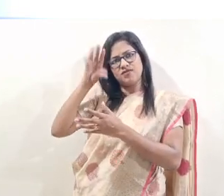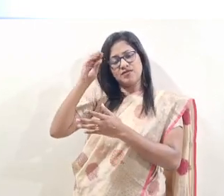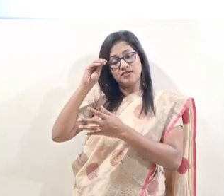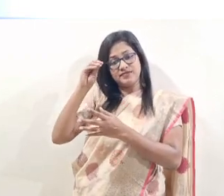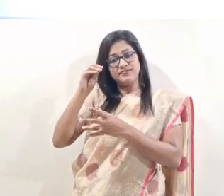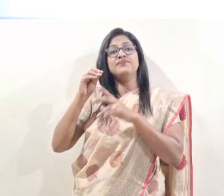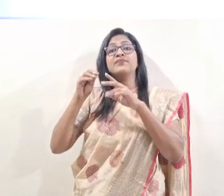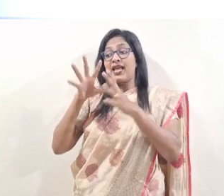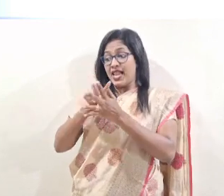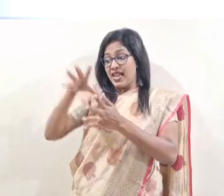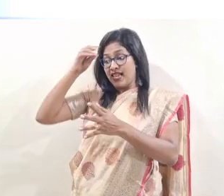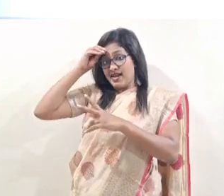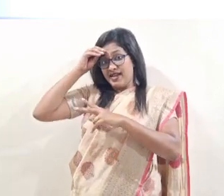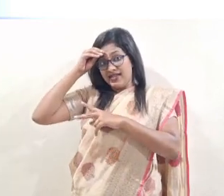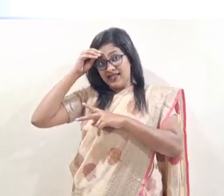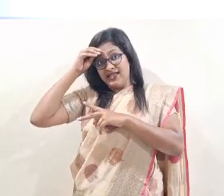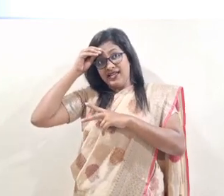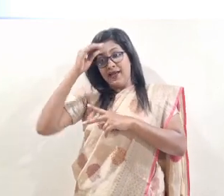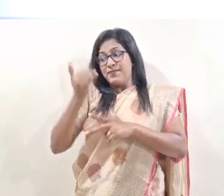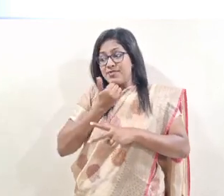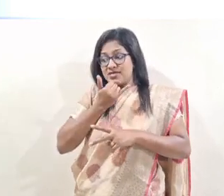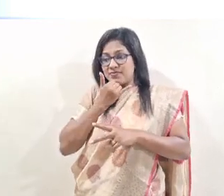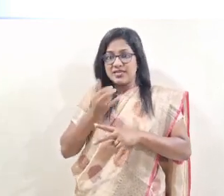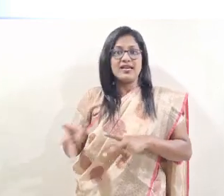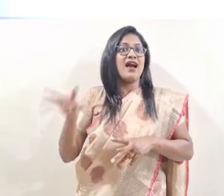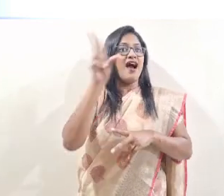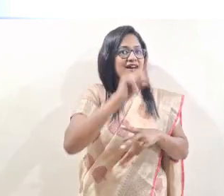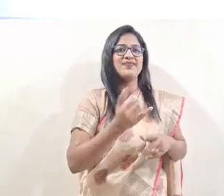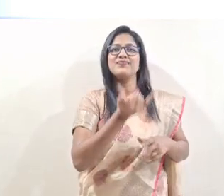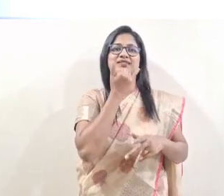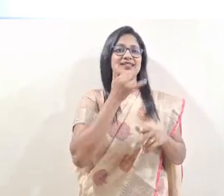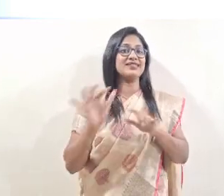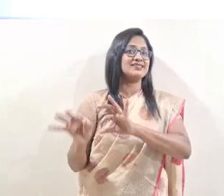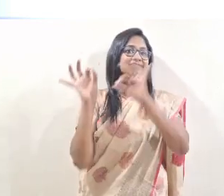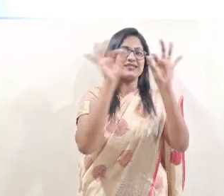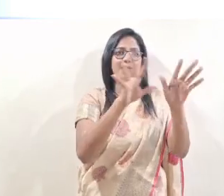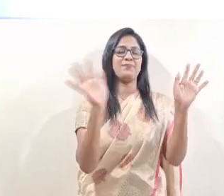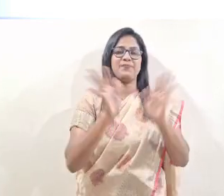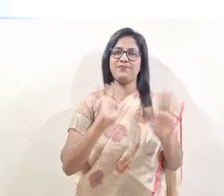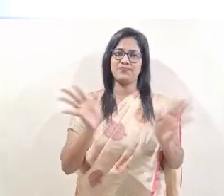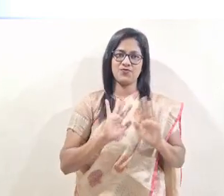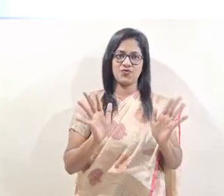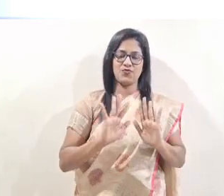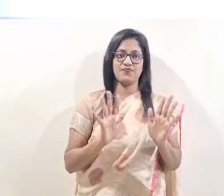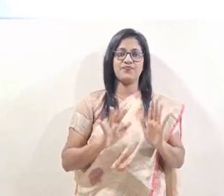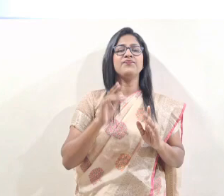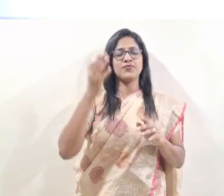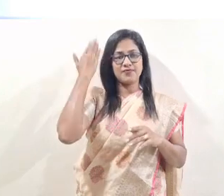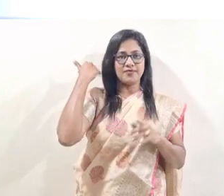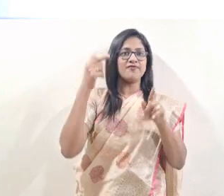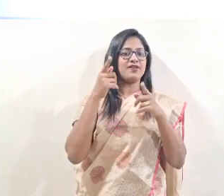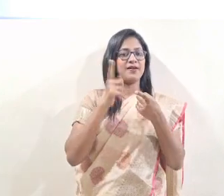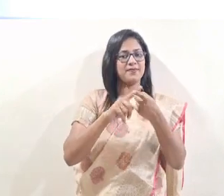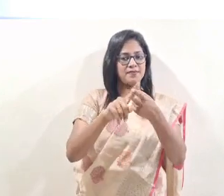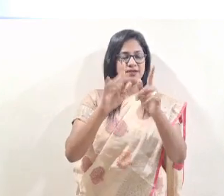did not repeat the same mistakes which were done in Calcutta Metro. So those are the things which